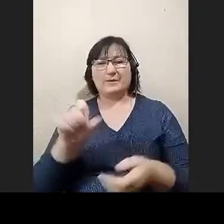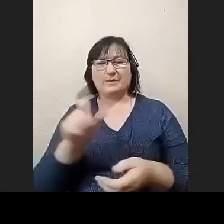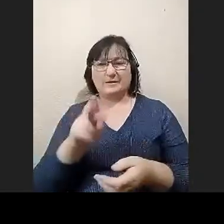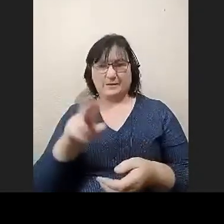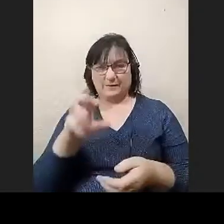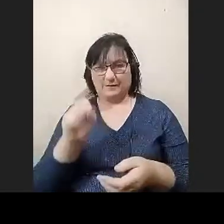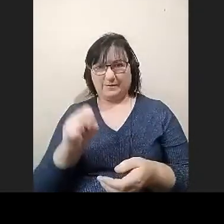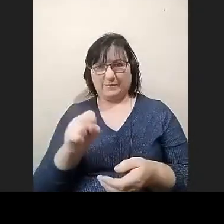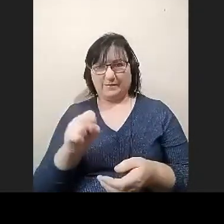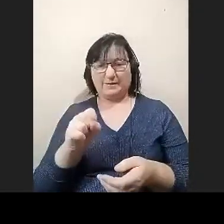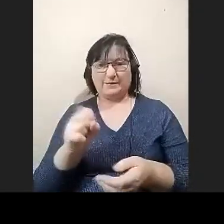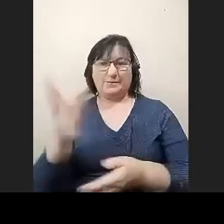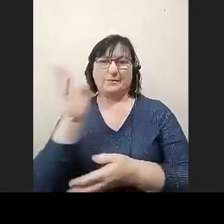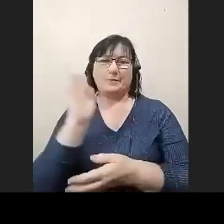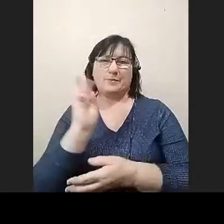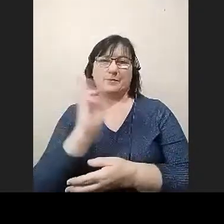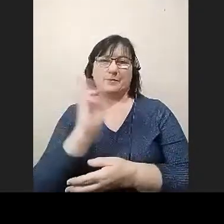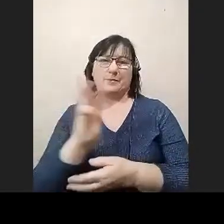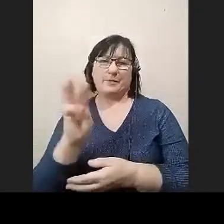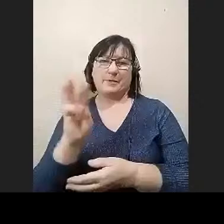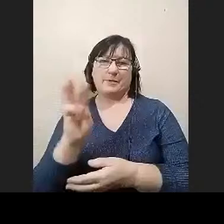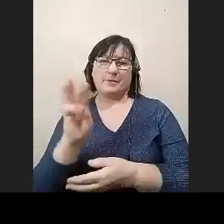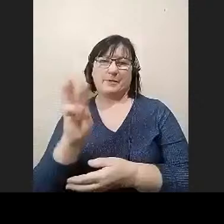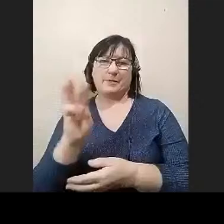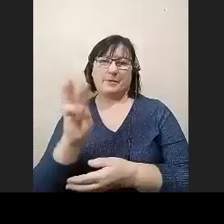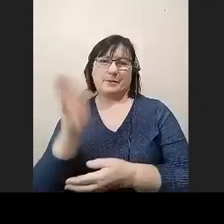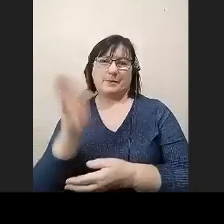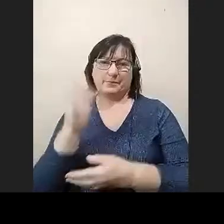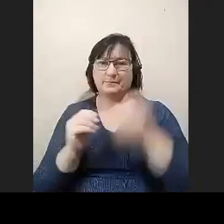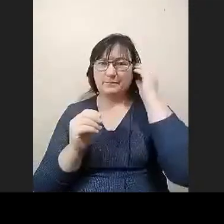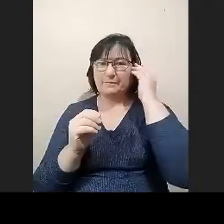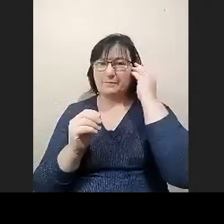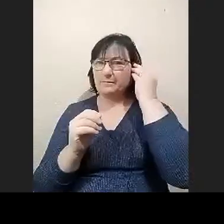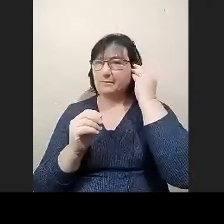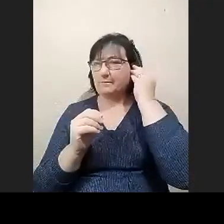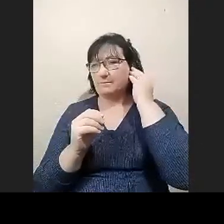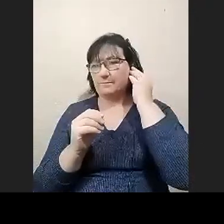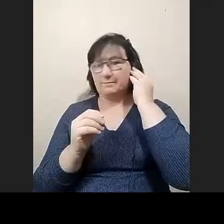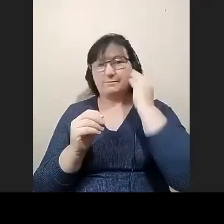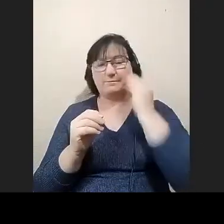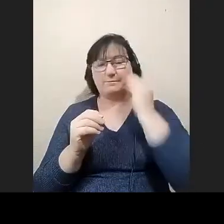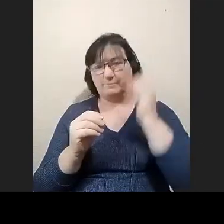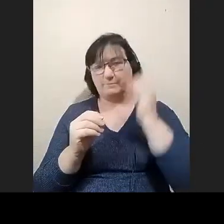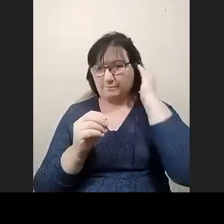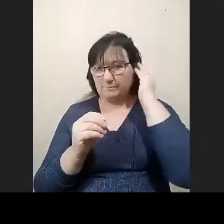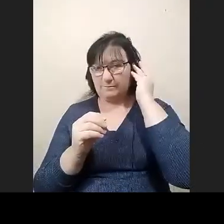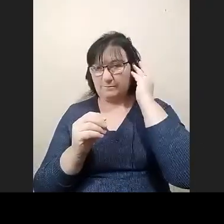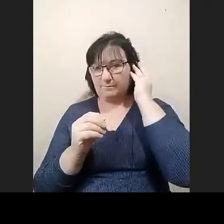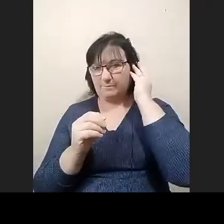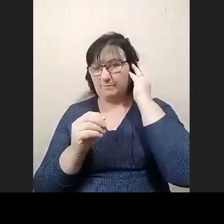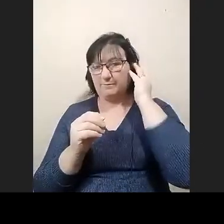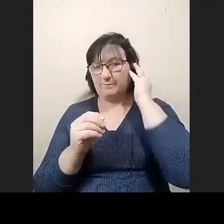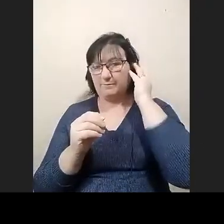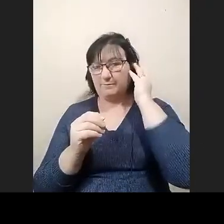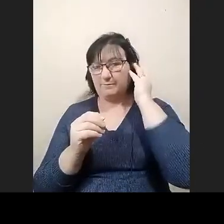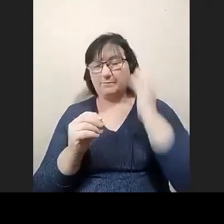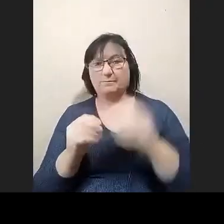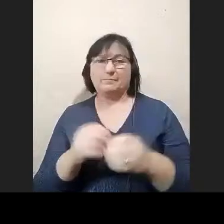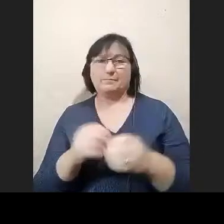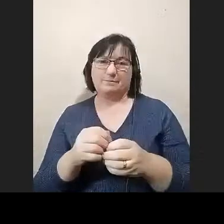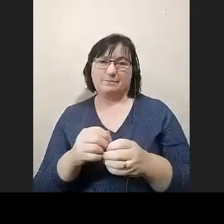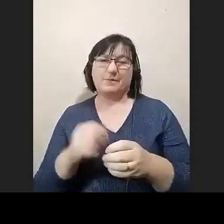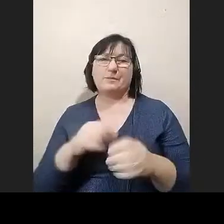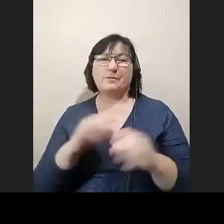a specific focus to its applicability to the tax practitioners. SARS has